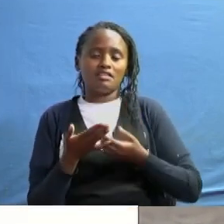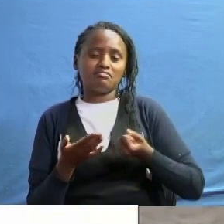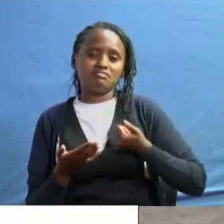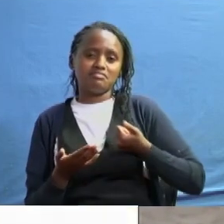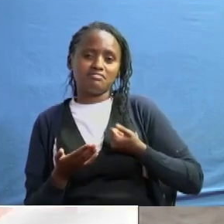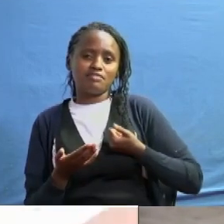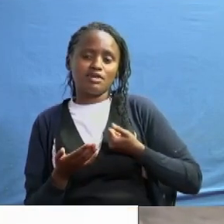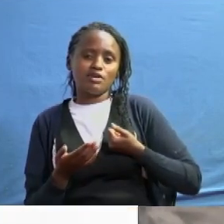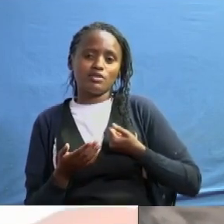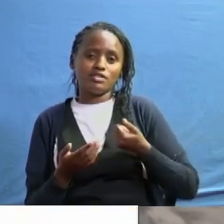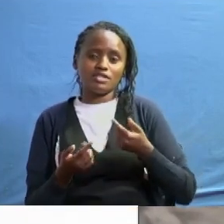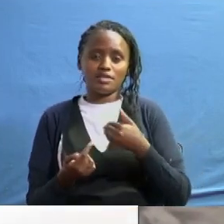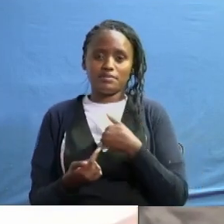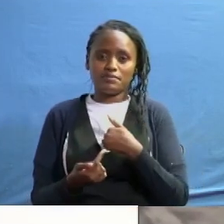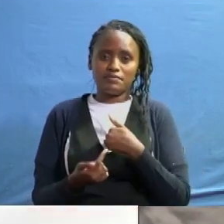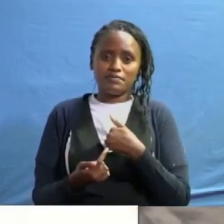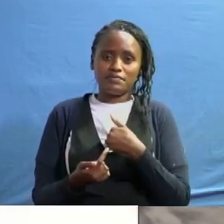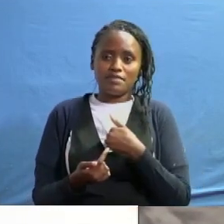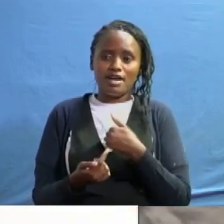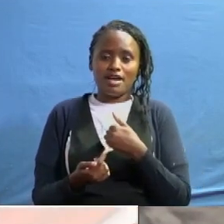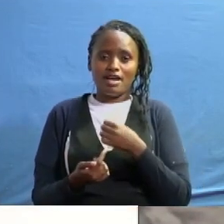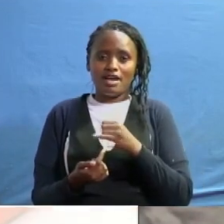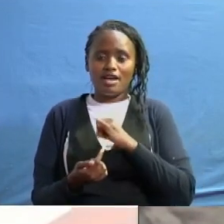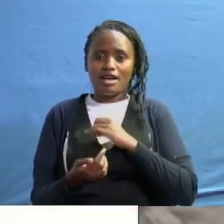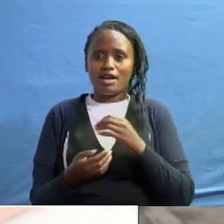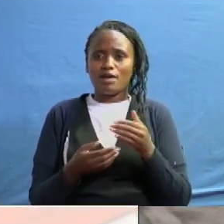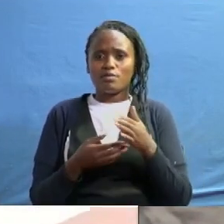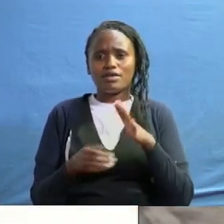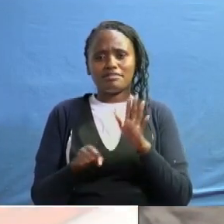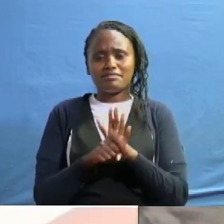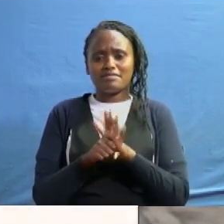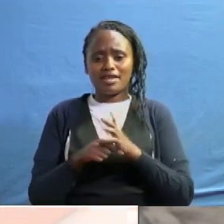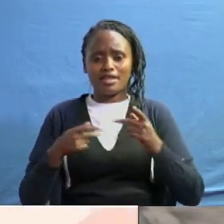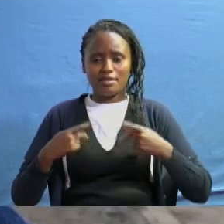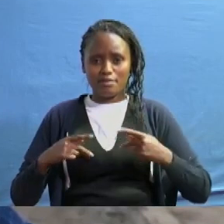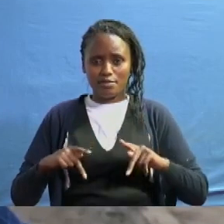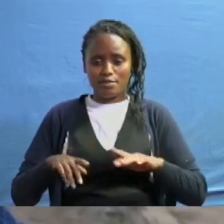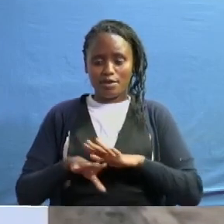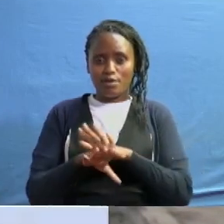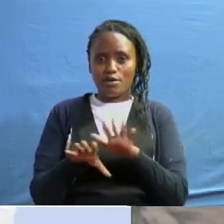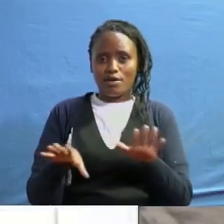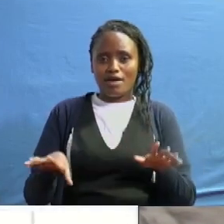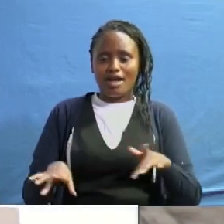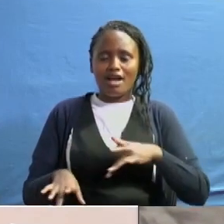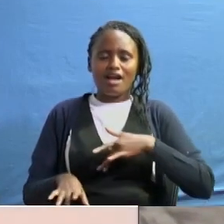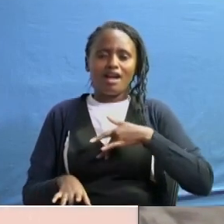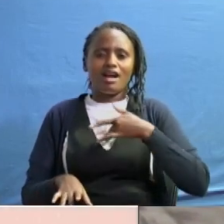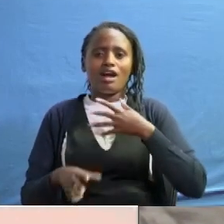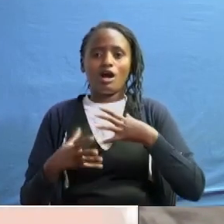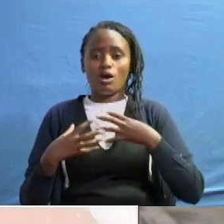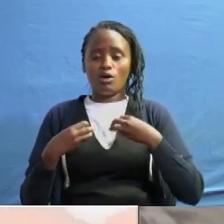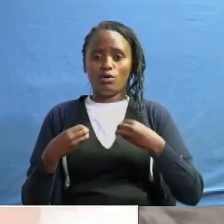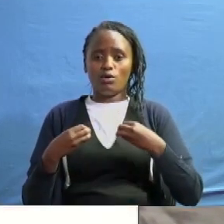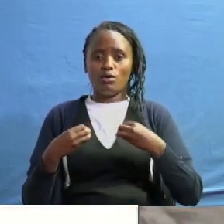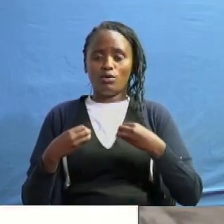one who trained me. As I have come here, I've come with many people. When I was in the stage, I felt like I was afraid and